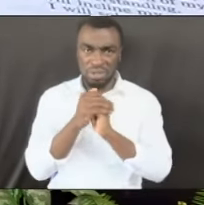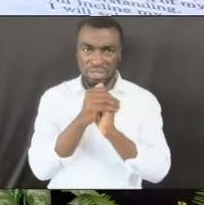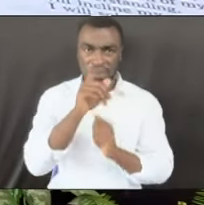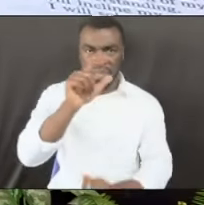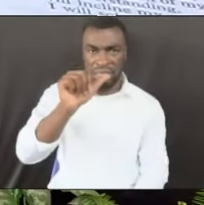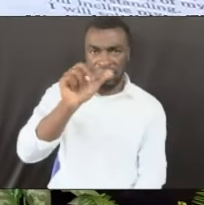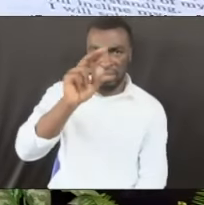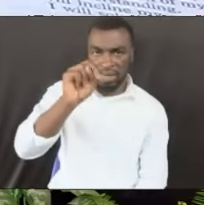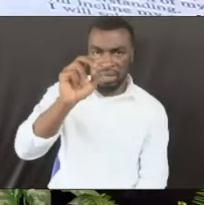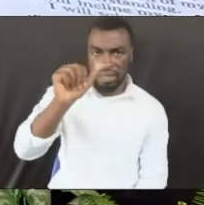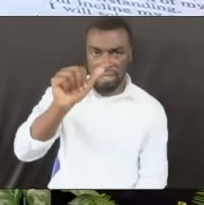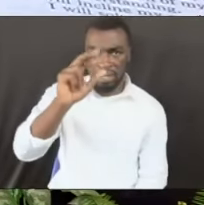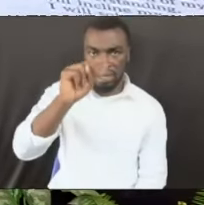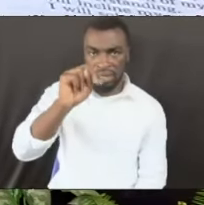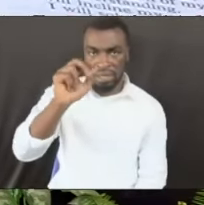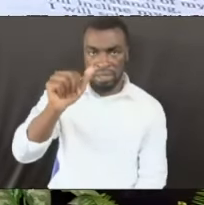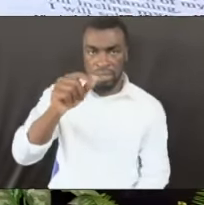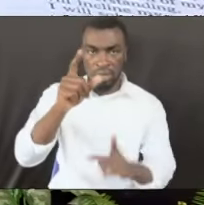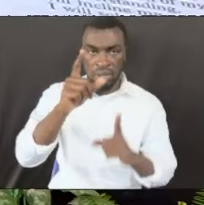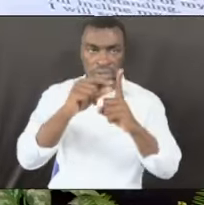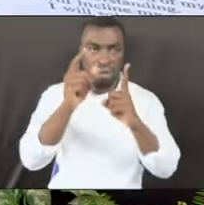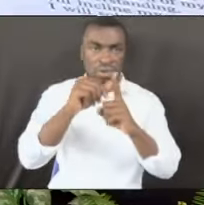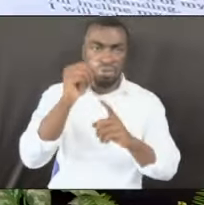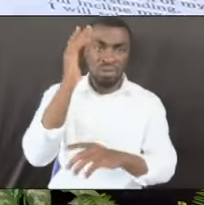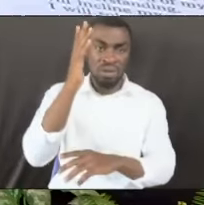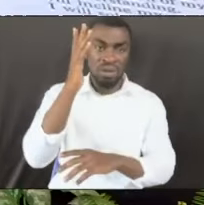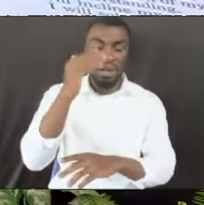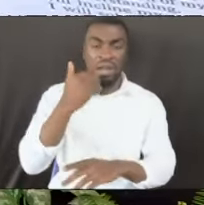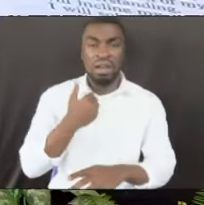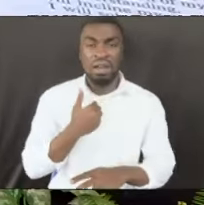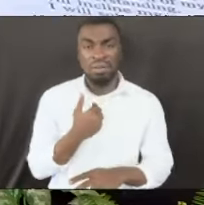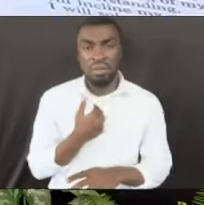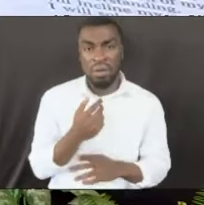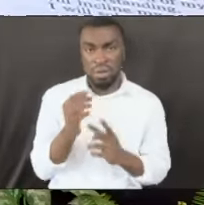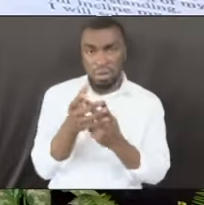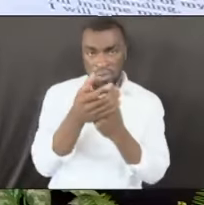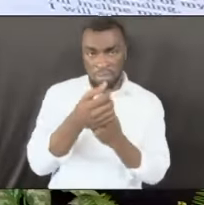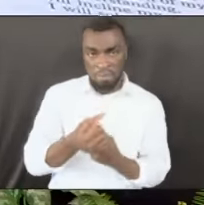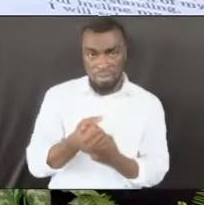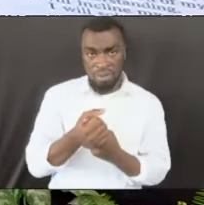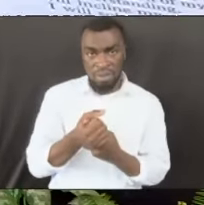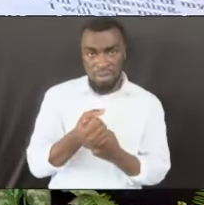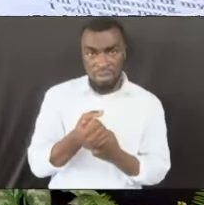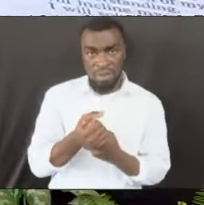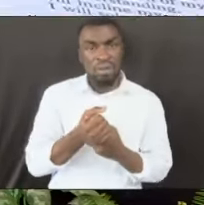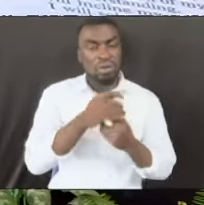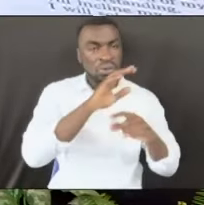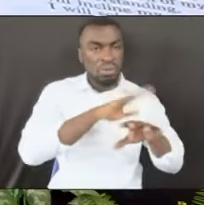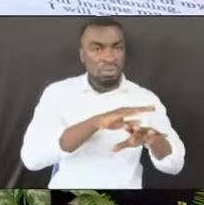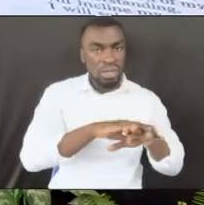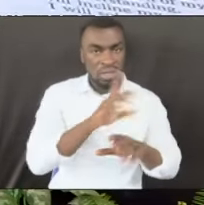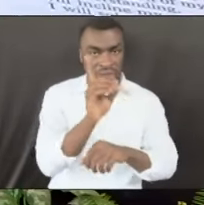So the word of God has both pleasant duties and unpleasant duties.